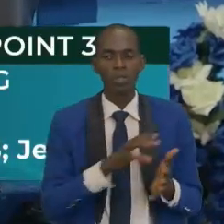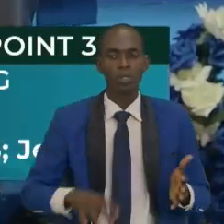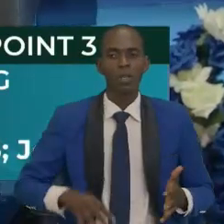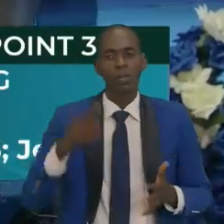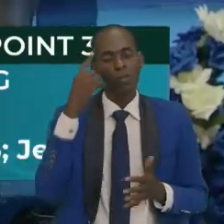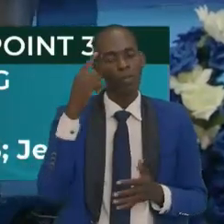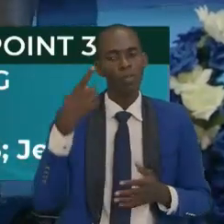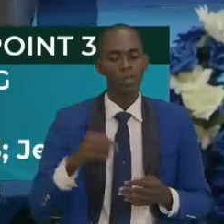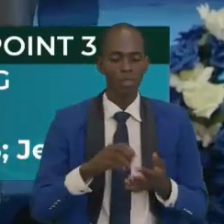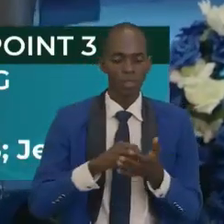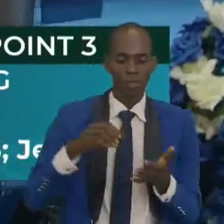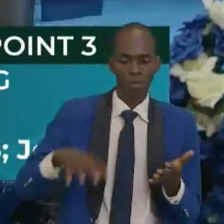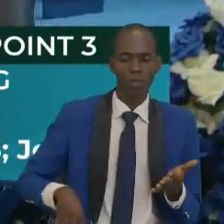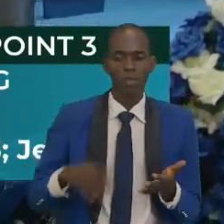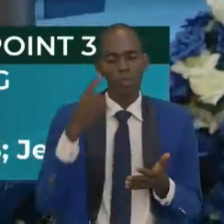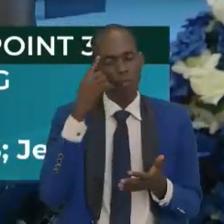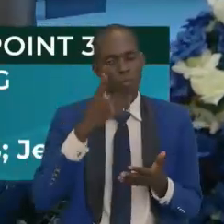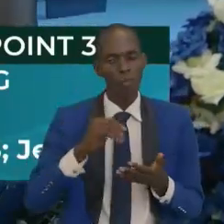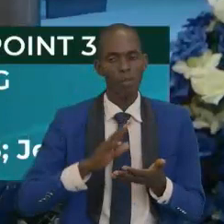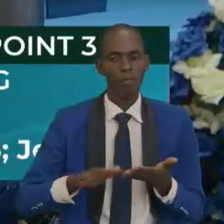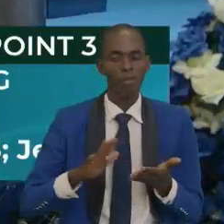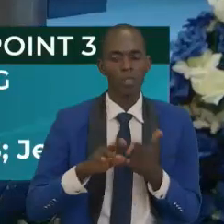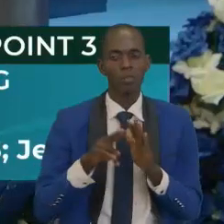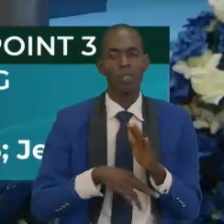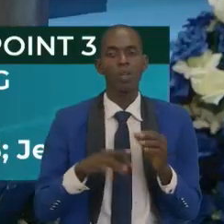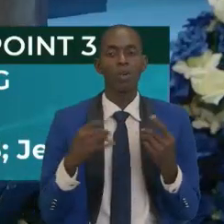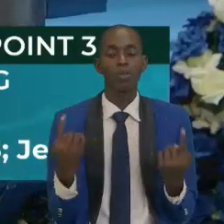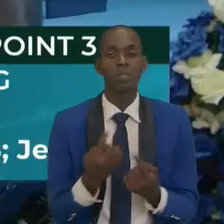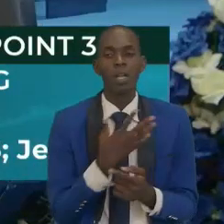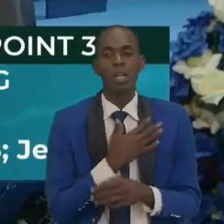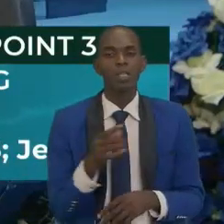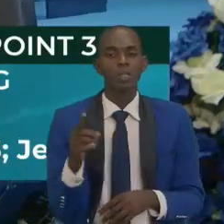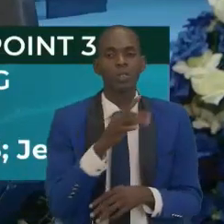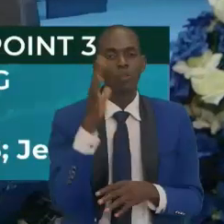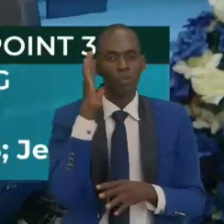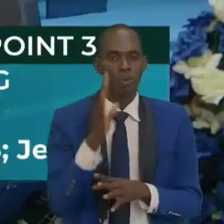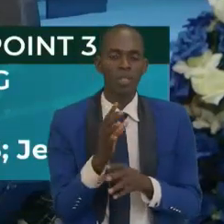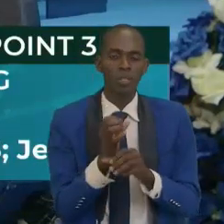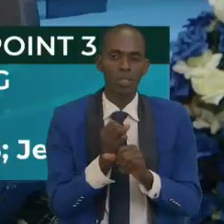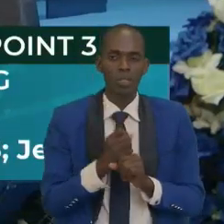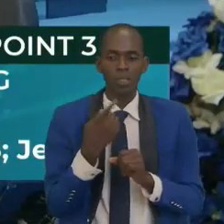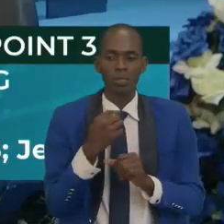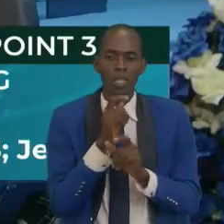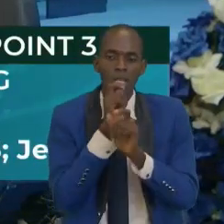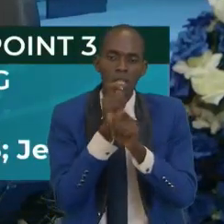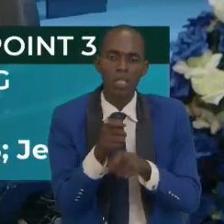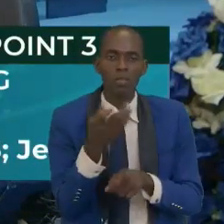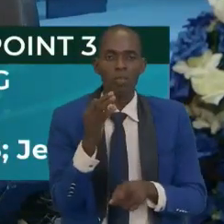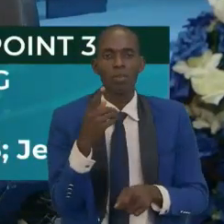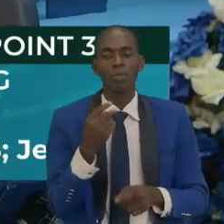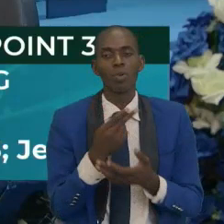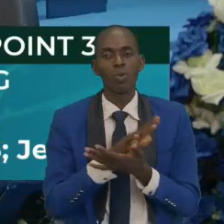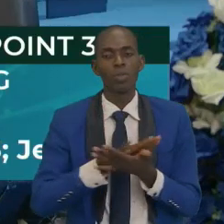the removal, for the forgiveness of sins, and ye shall receive the gift of the Holy